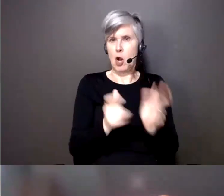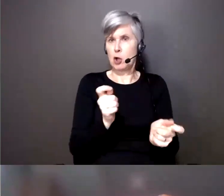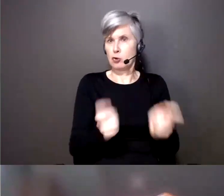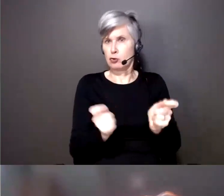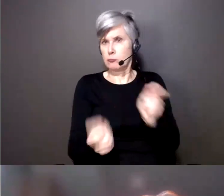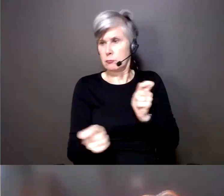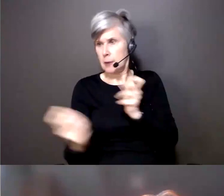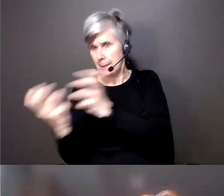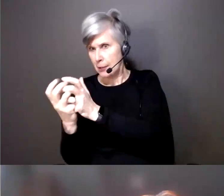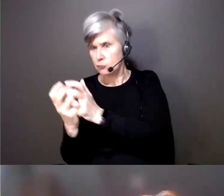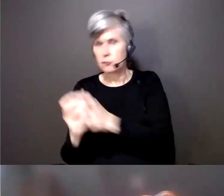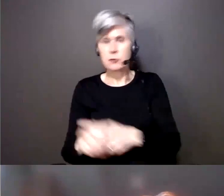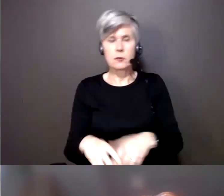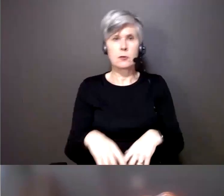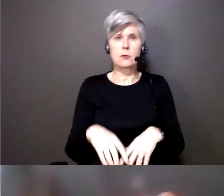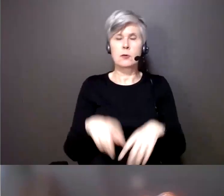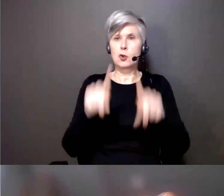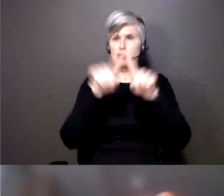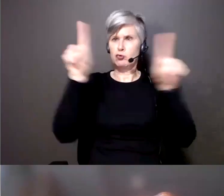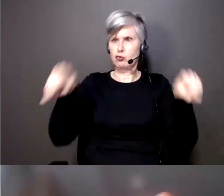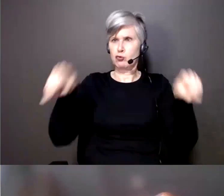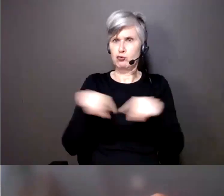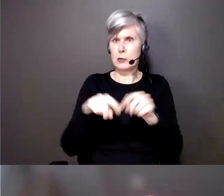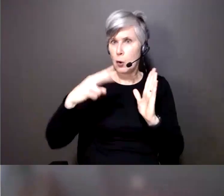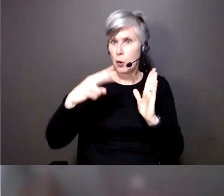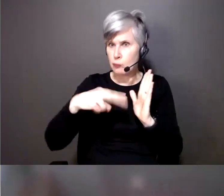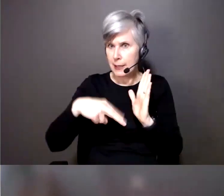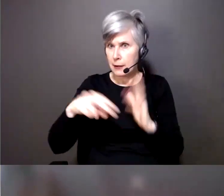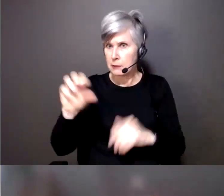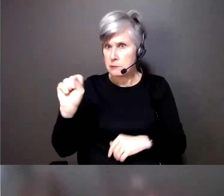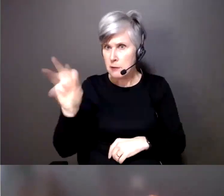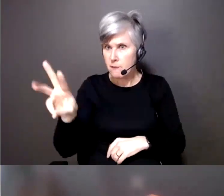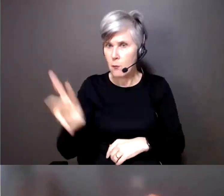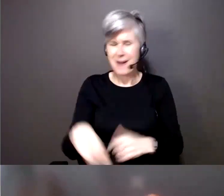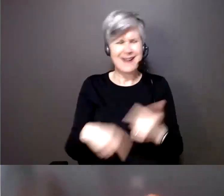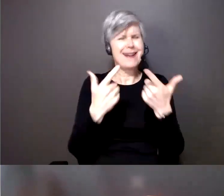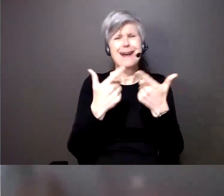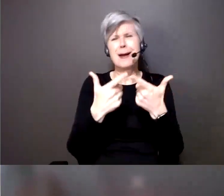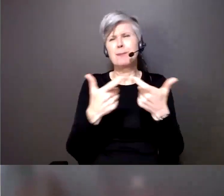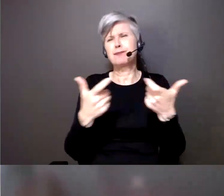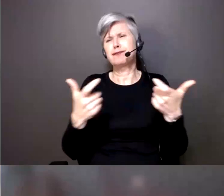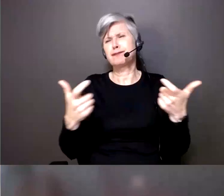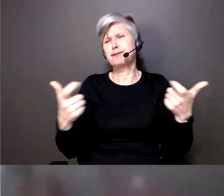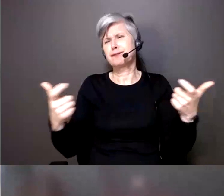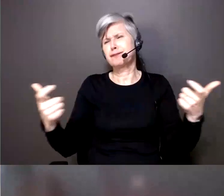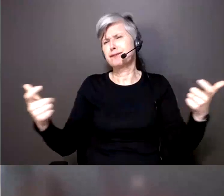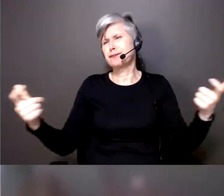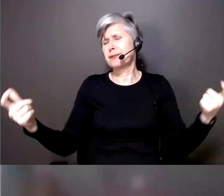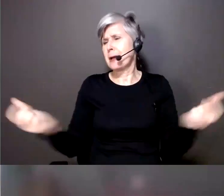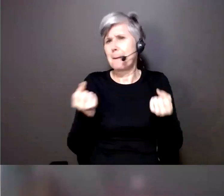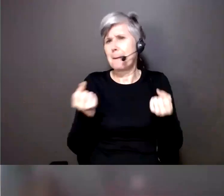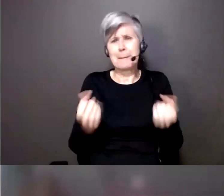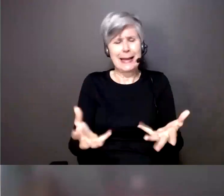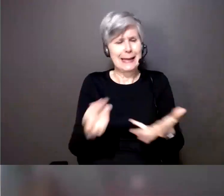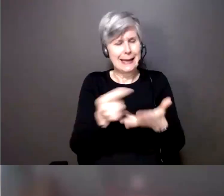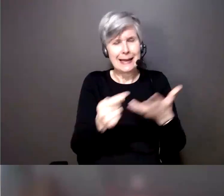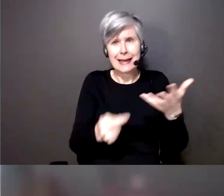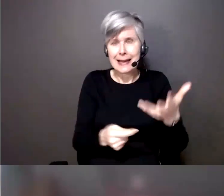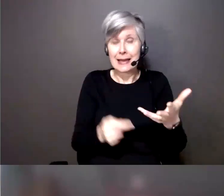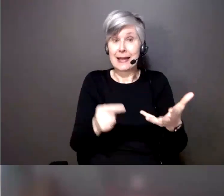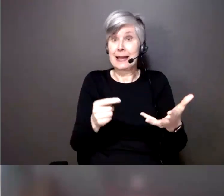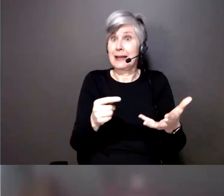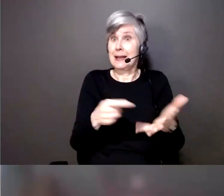etc. So really, there's a variety of solutions and individual adjustments that are going